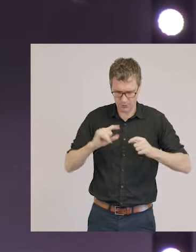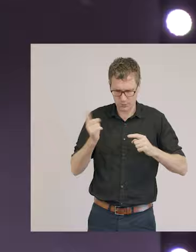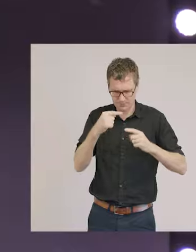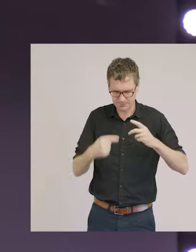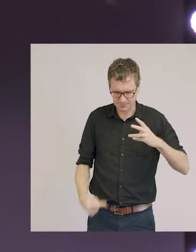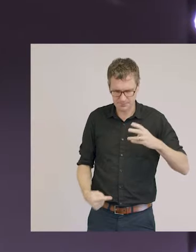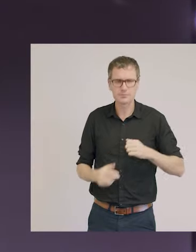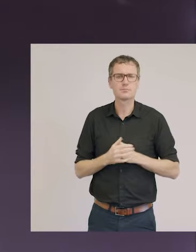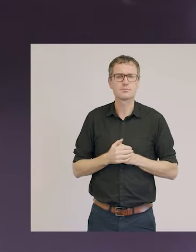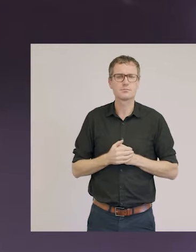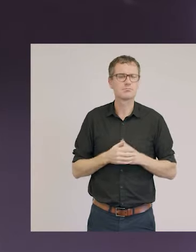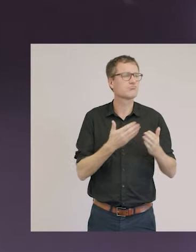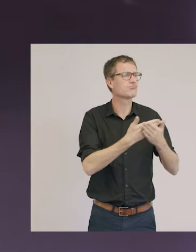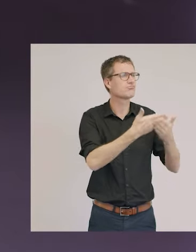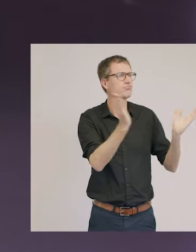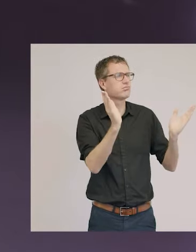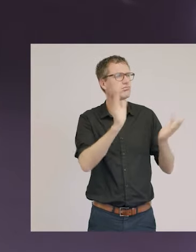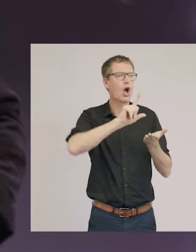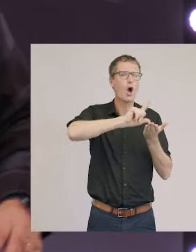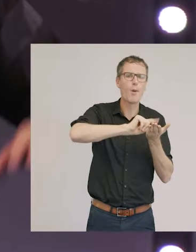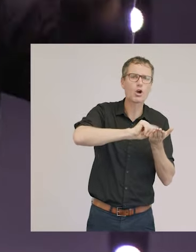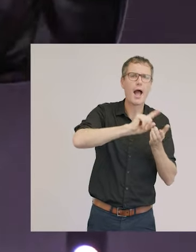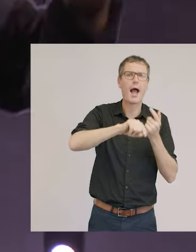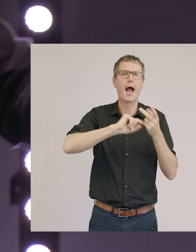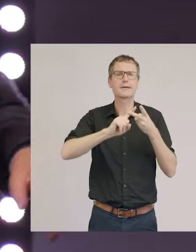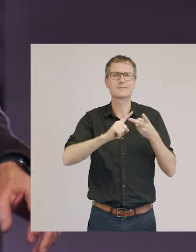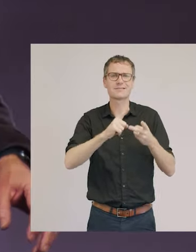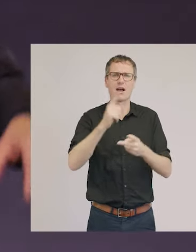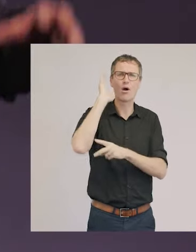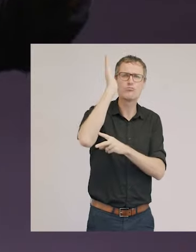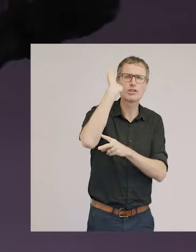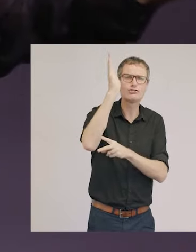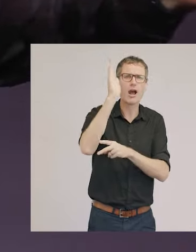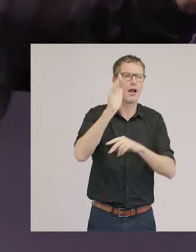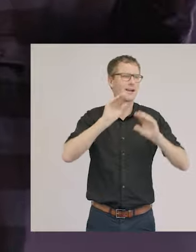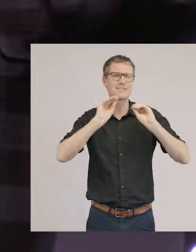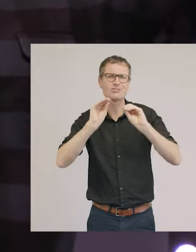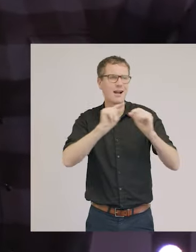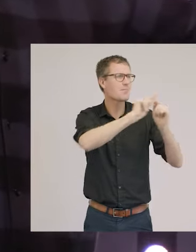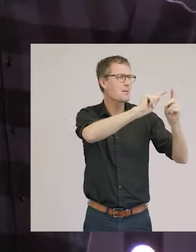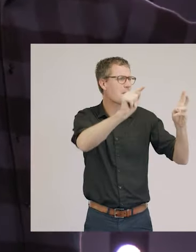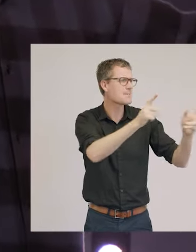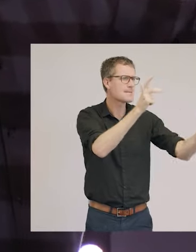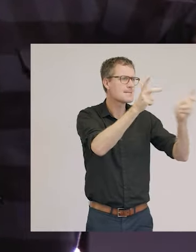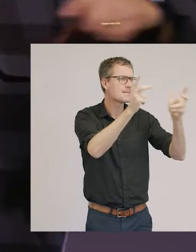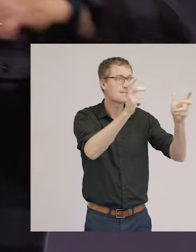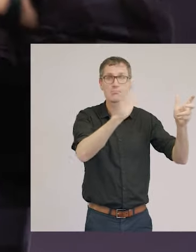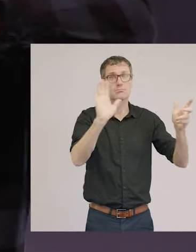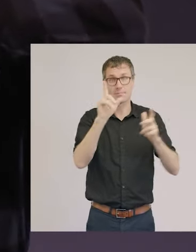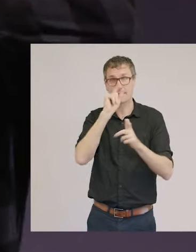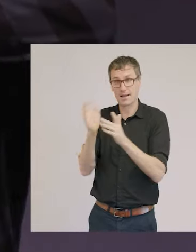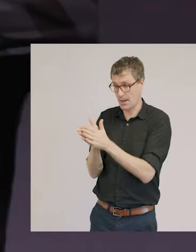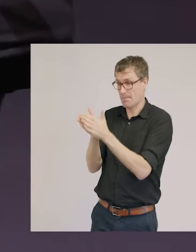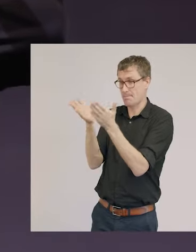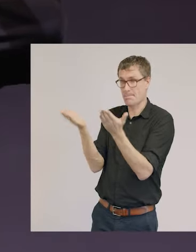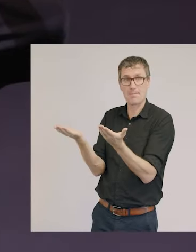wrong in our lives. So don't worry about the teachers and the preachers and the podcasts and everything that tell you all this other stuff. Go and see what the